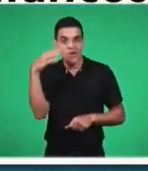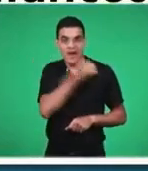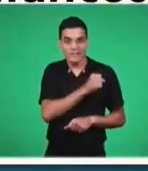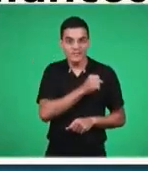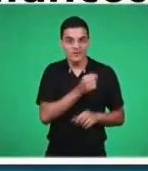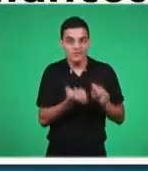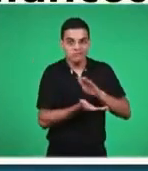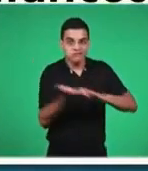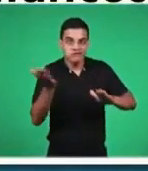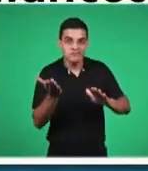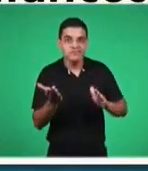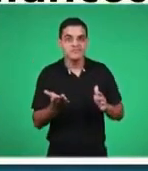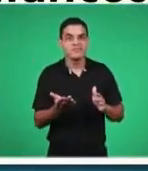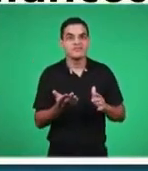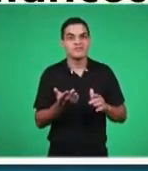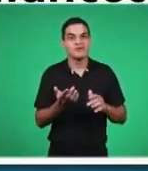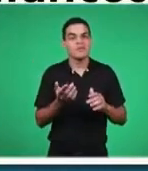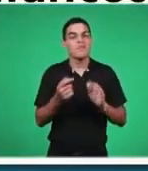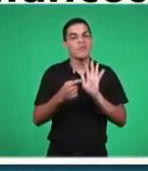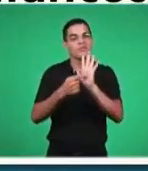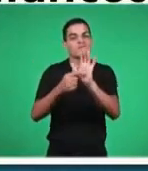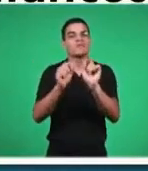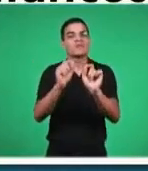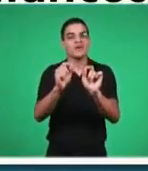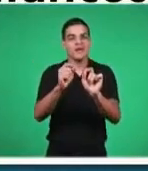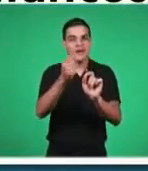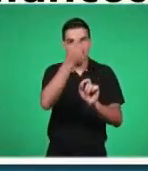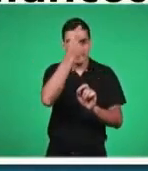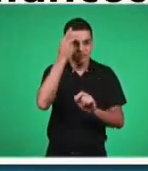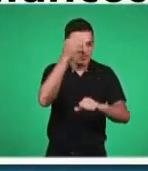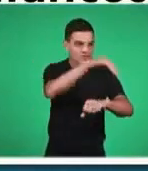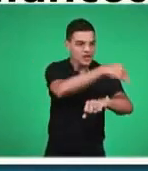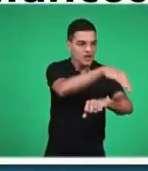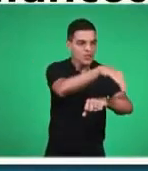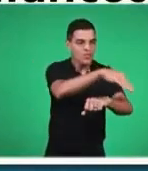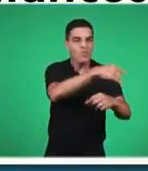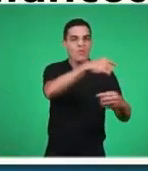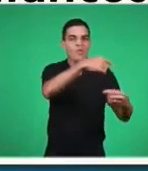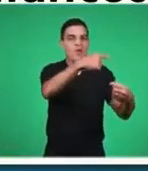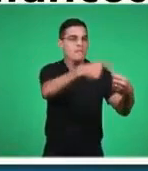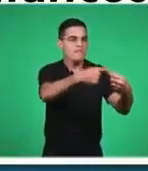come quickly, the rush of the Lord in these last moments.